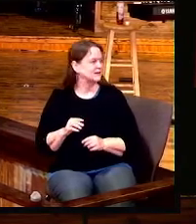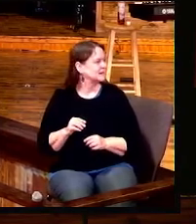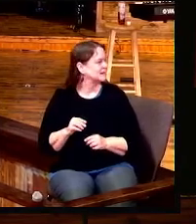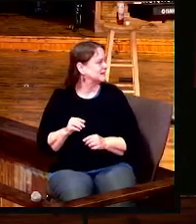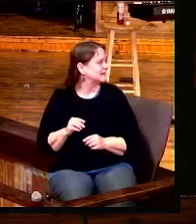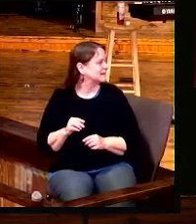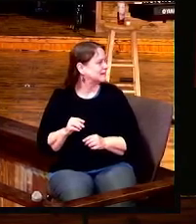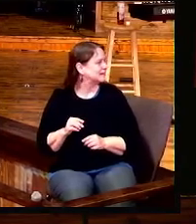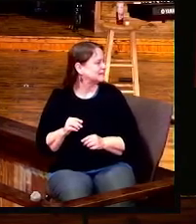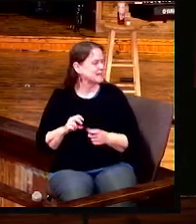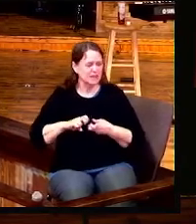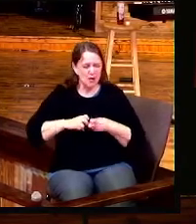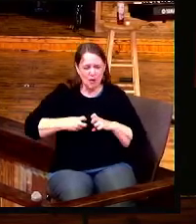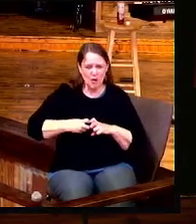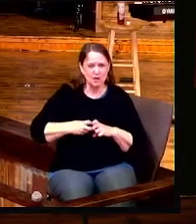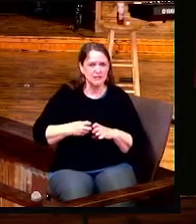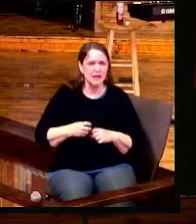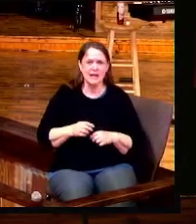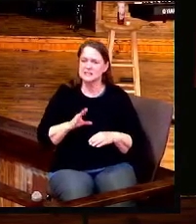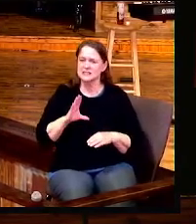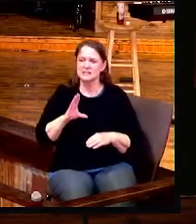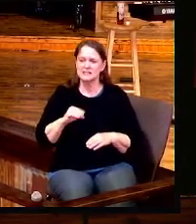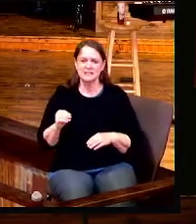hold water to you because it's not true.